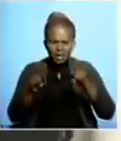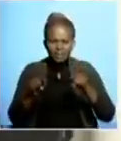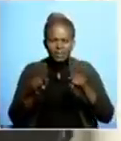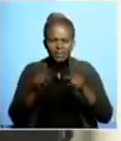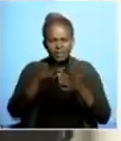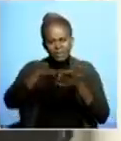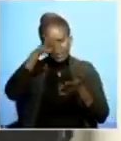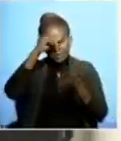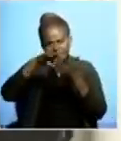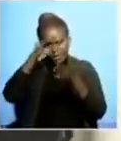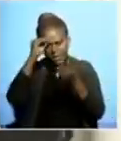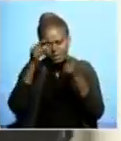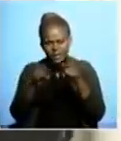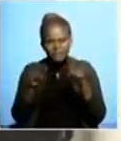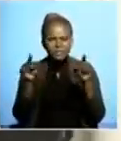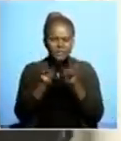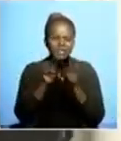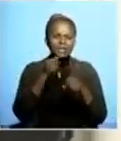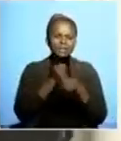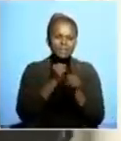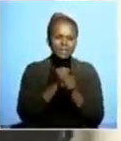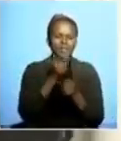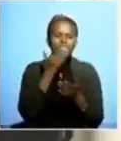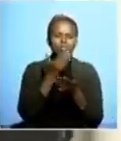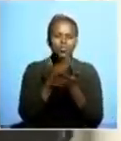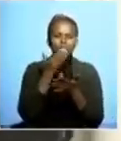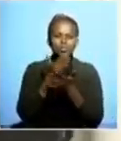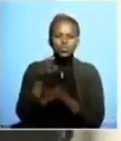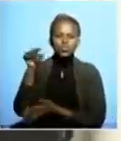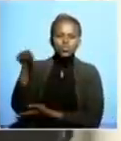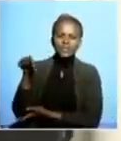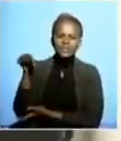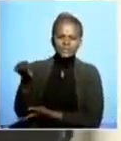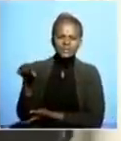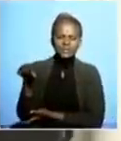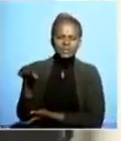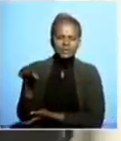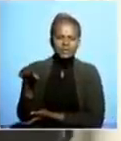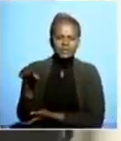learning takes place, and produce good quality